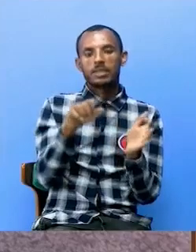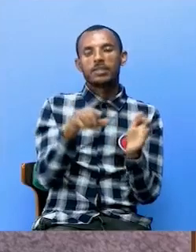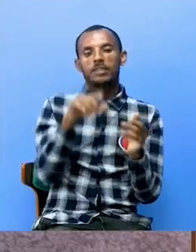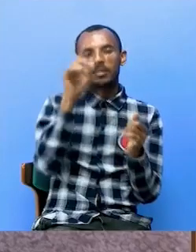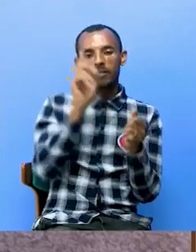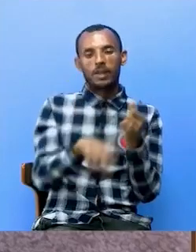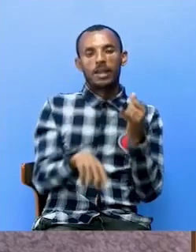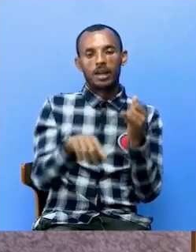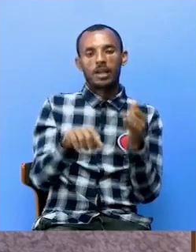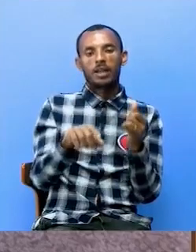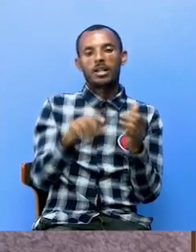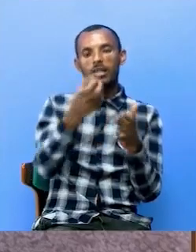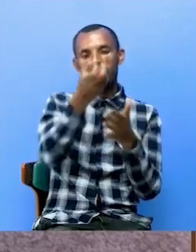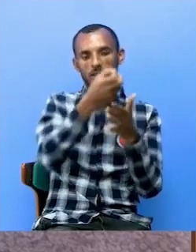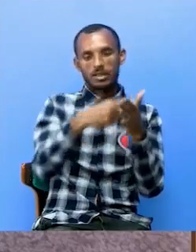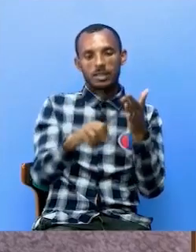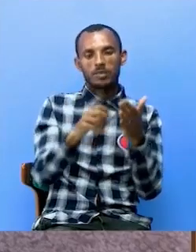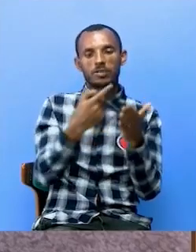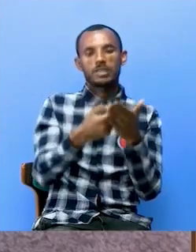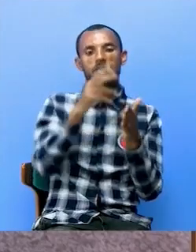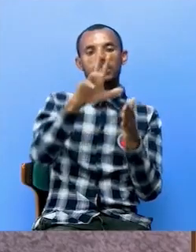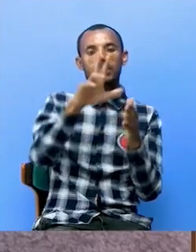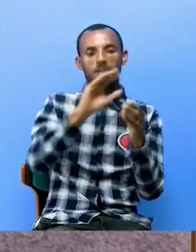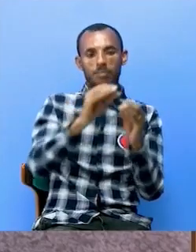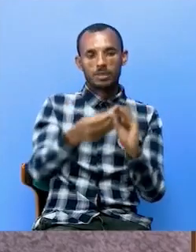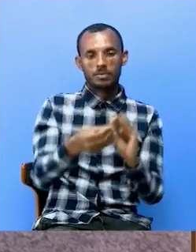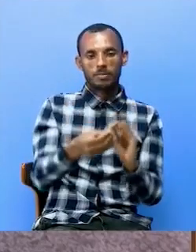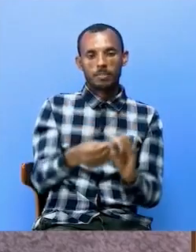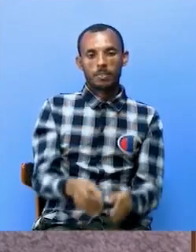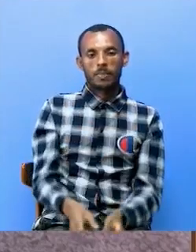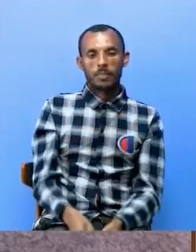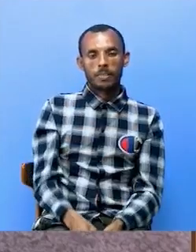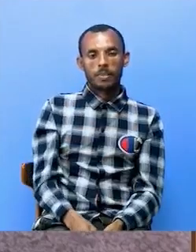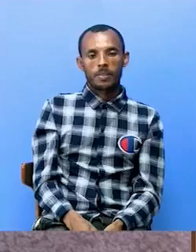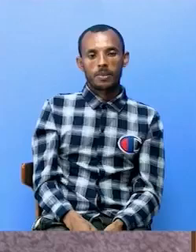final outcome of the product of these three numbers?